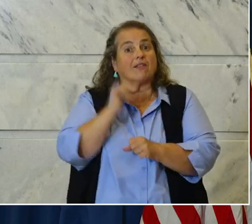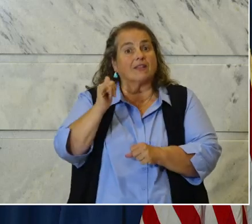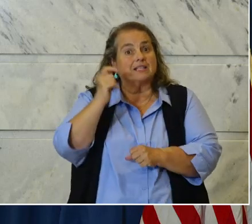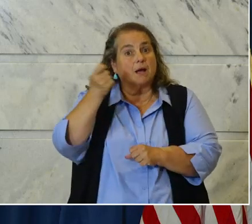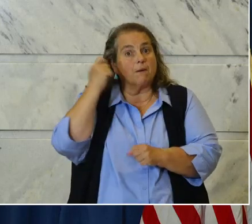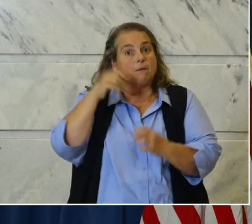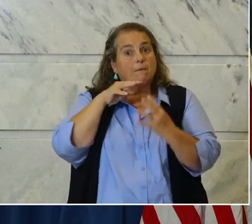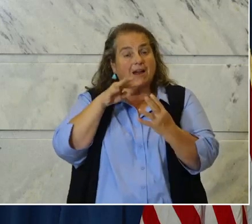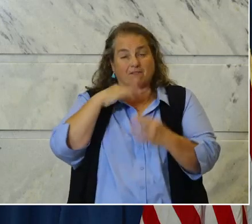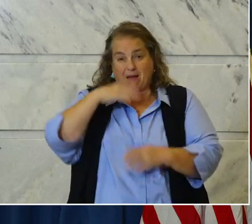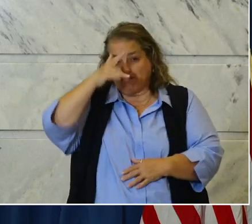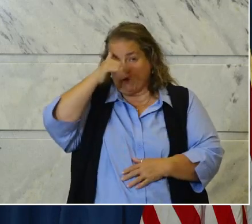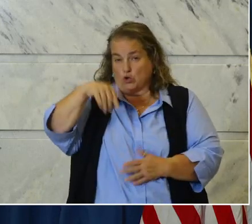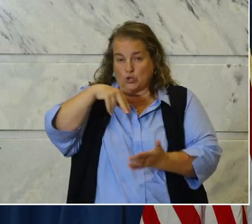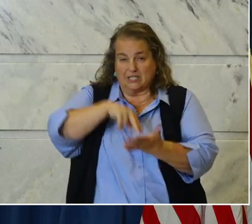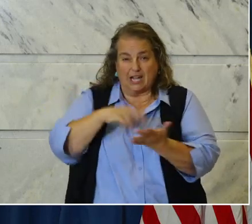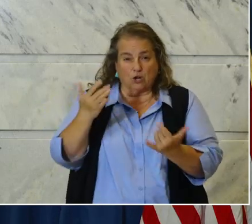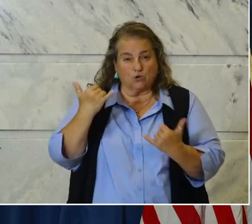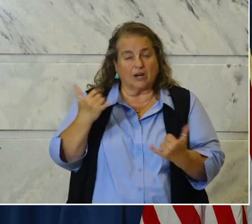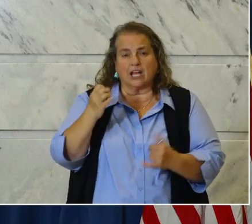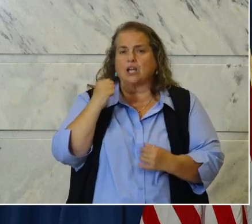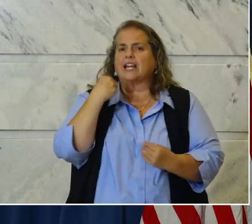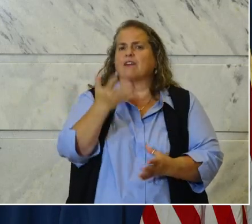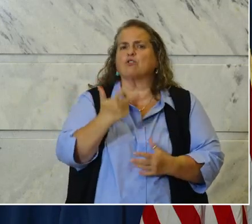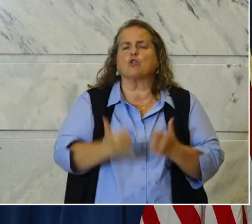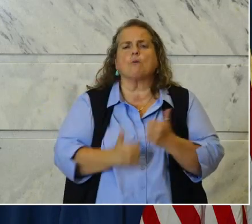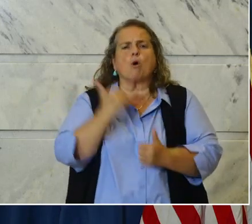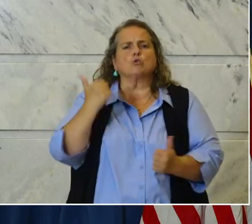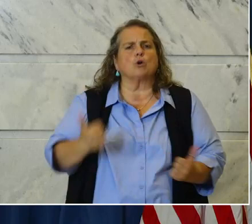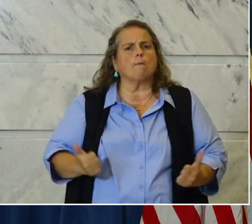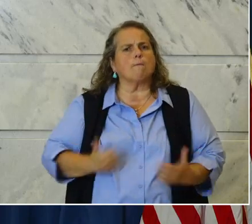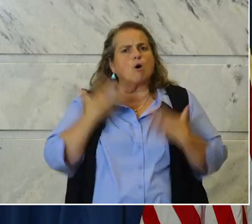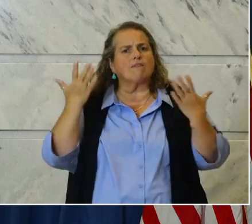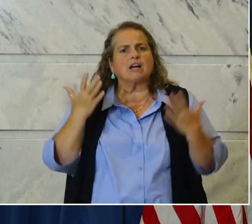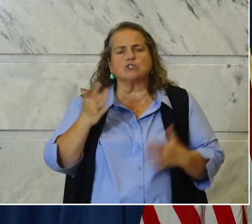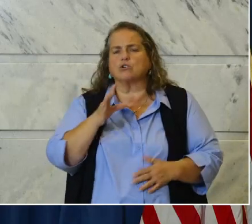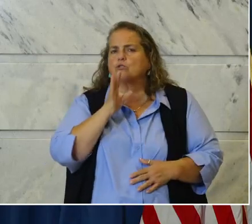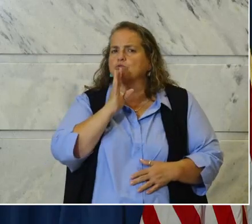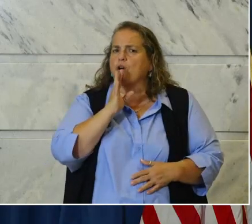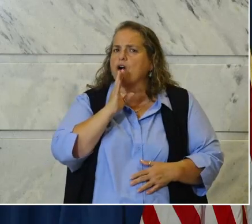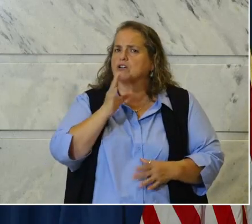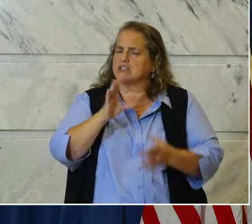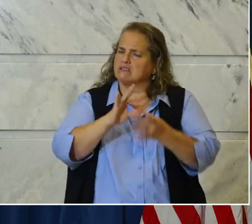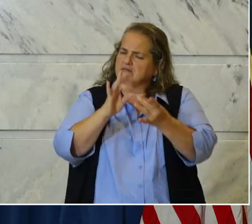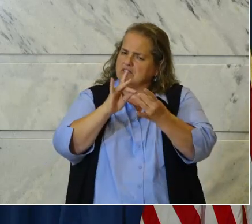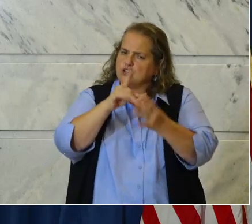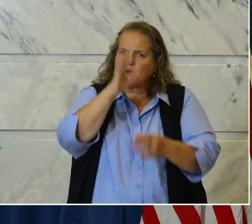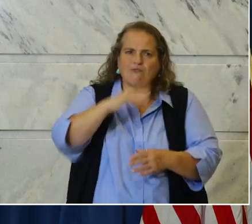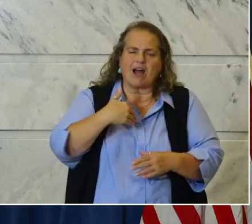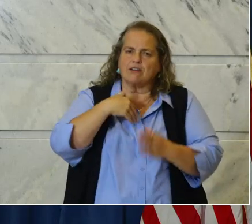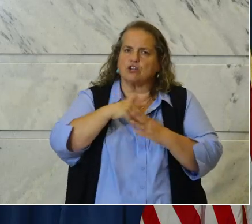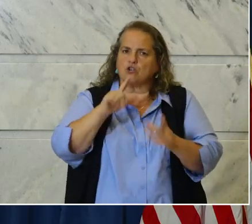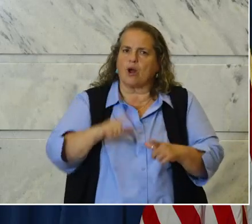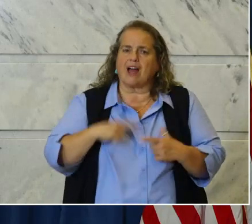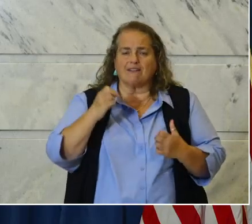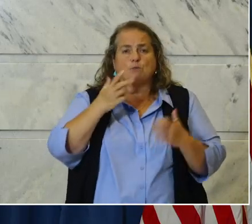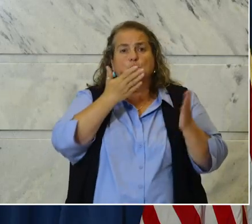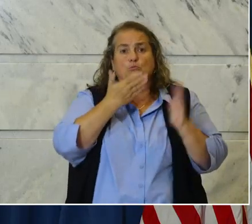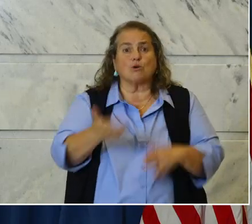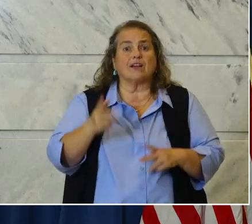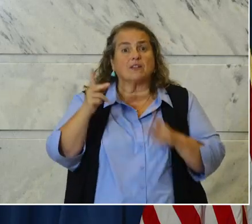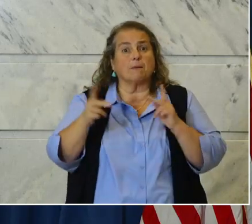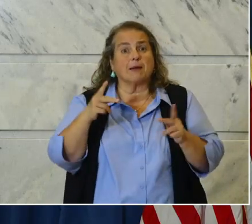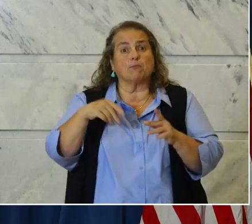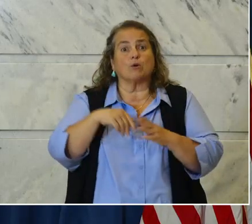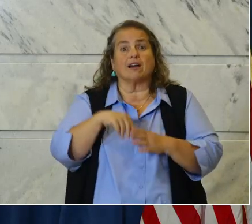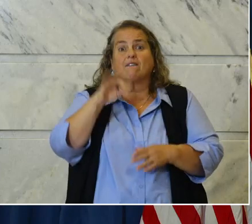could stand up here today, he could give you one of the most motivational talks you've ever had in your life. He would bring the people of Kentucky in one